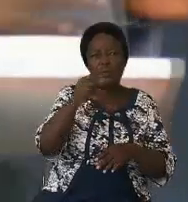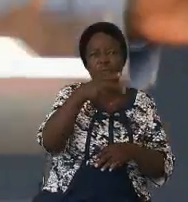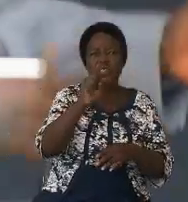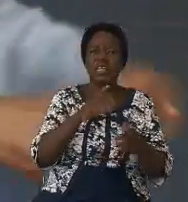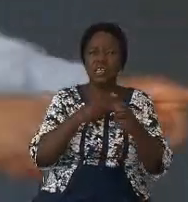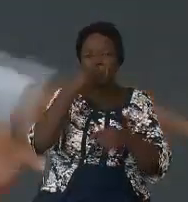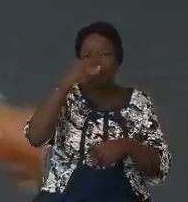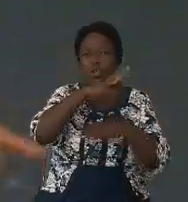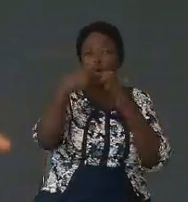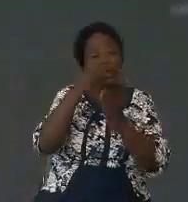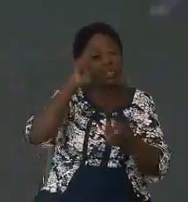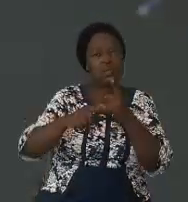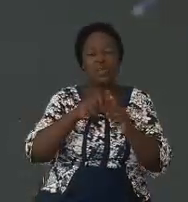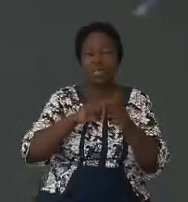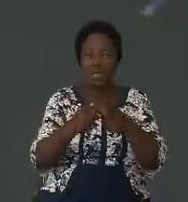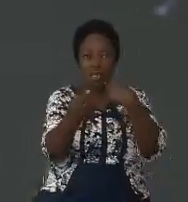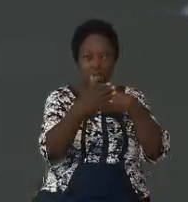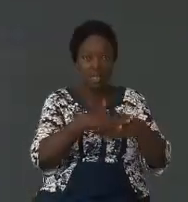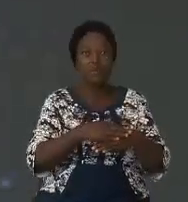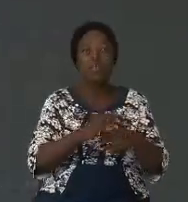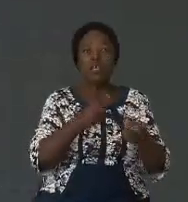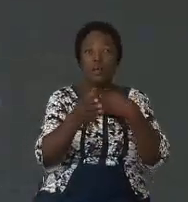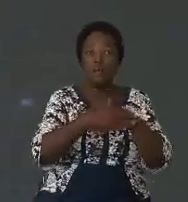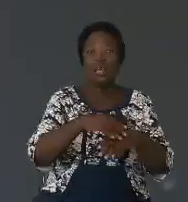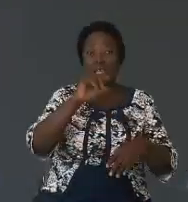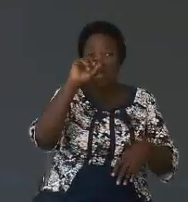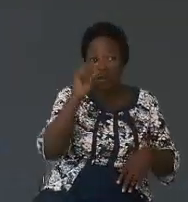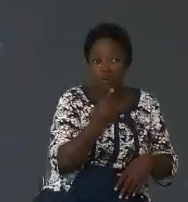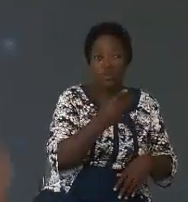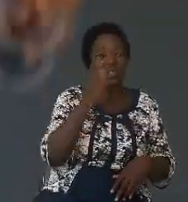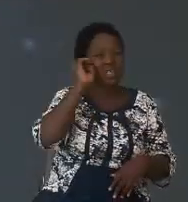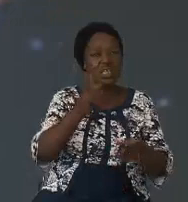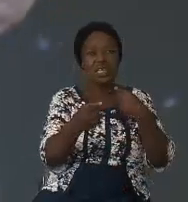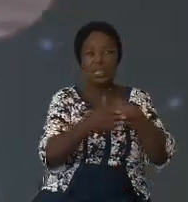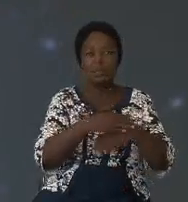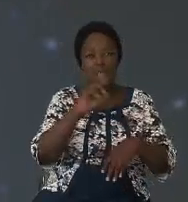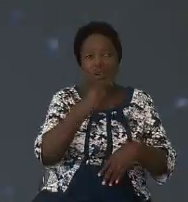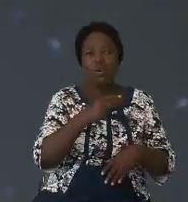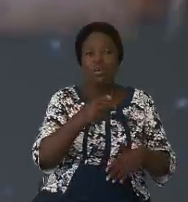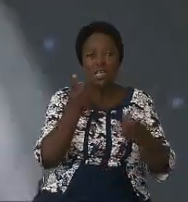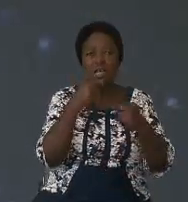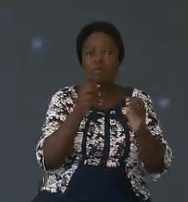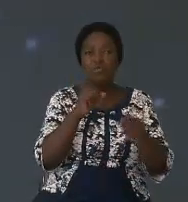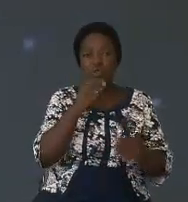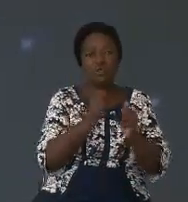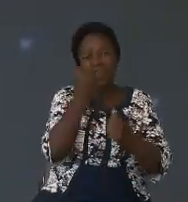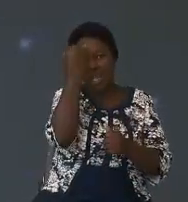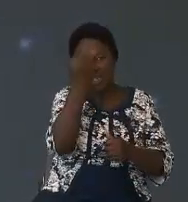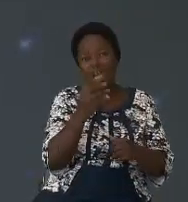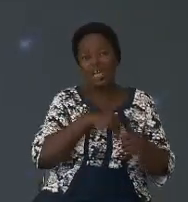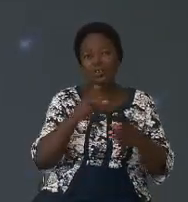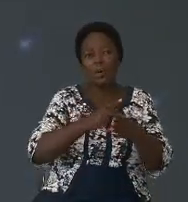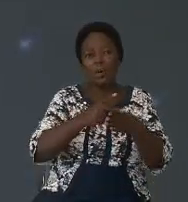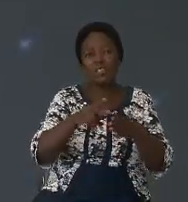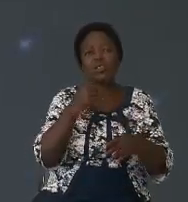had to forsake all the fair weather friends. And he came alone, he came not with